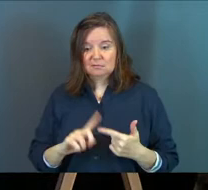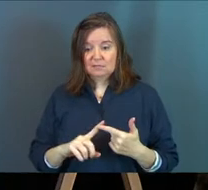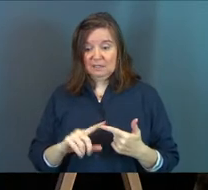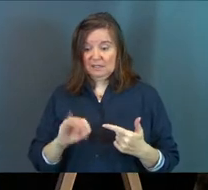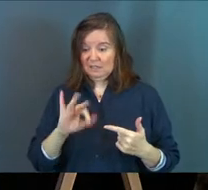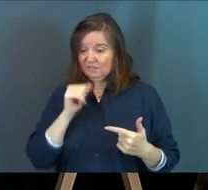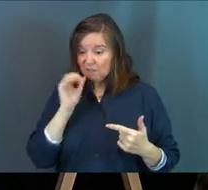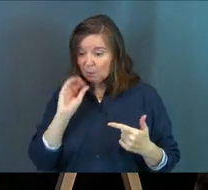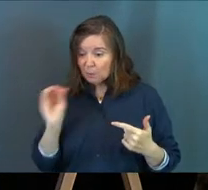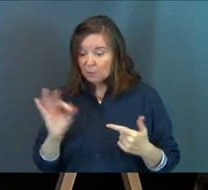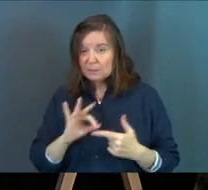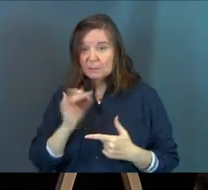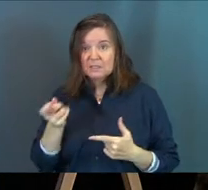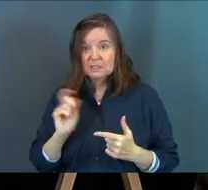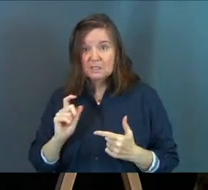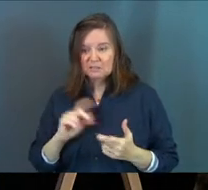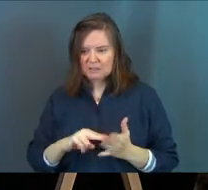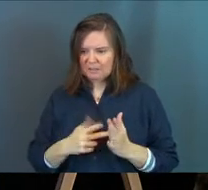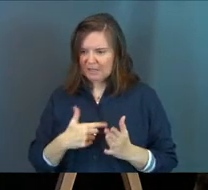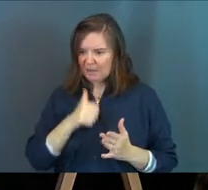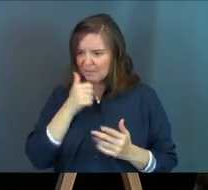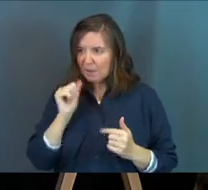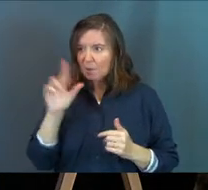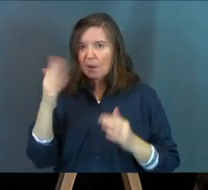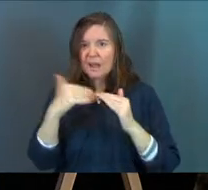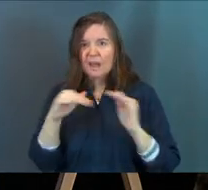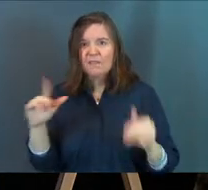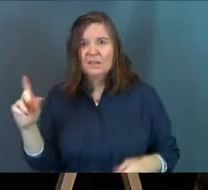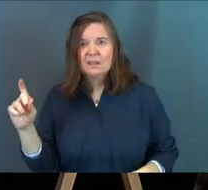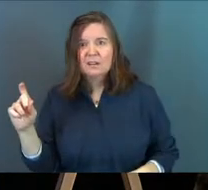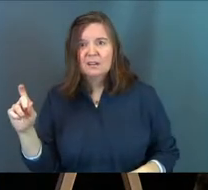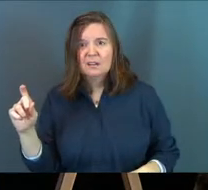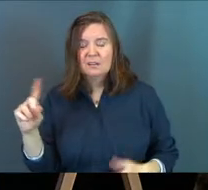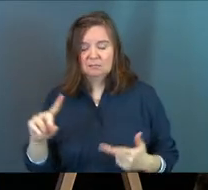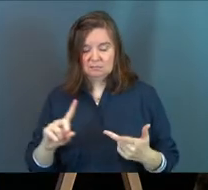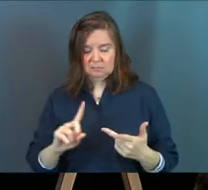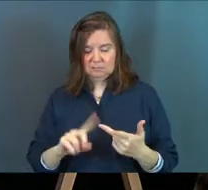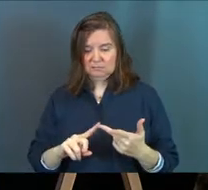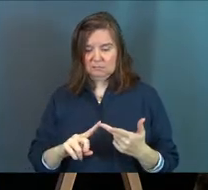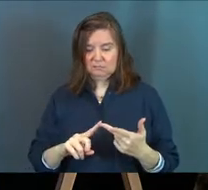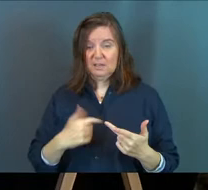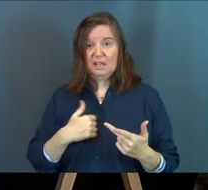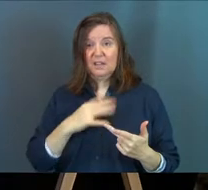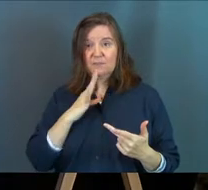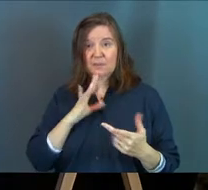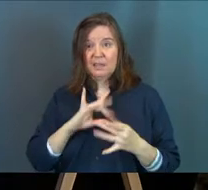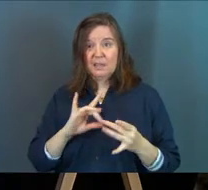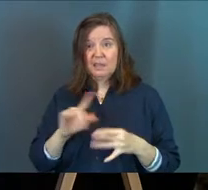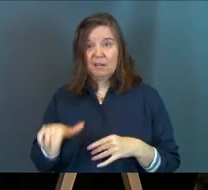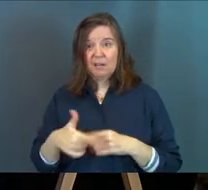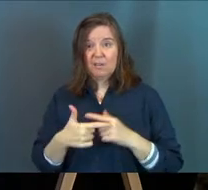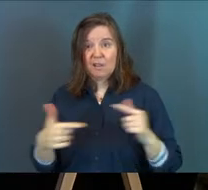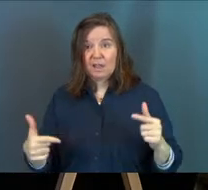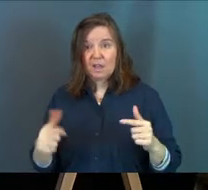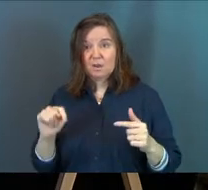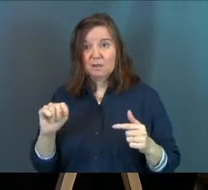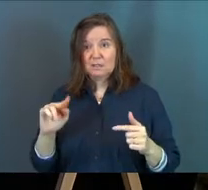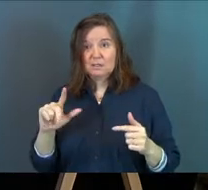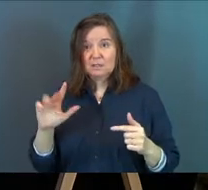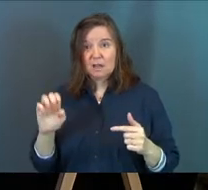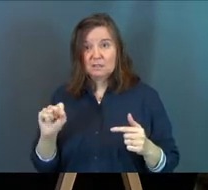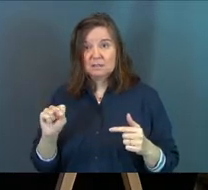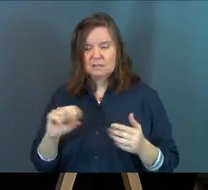have spiritual gifts, does it mean I'm not going to heaven? If I don't speak in tongues, am I some kind